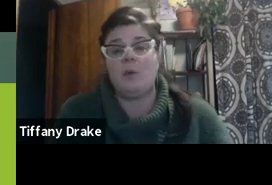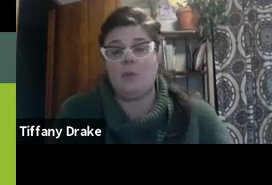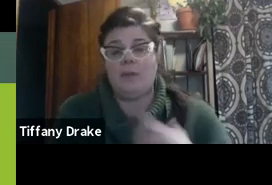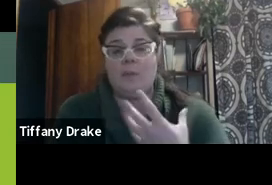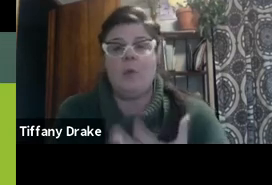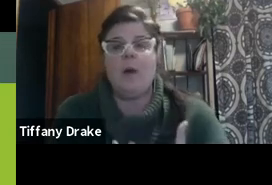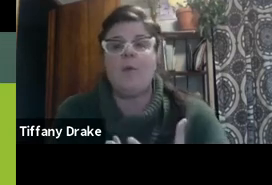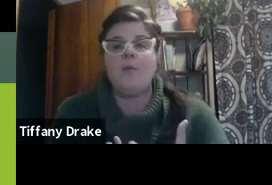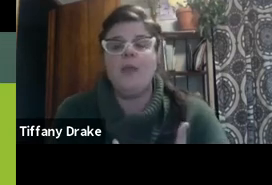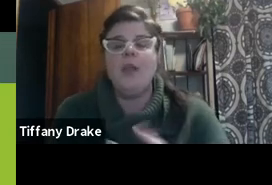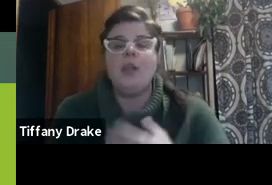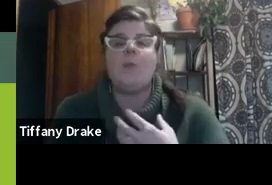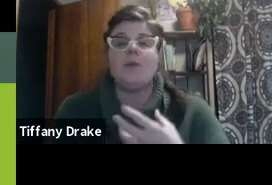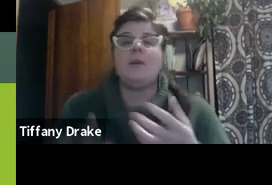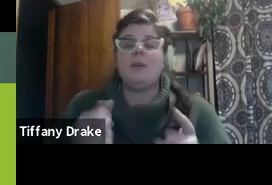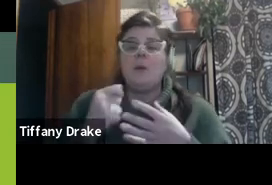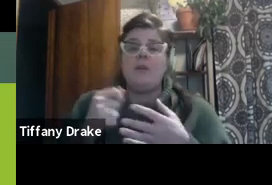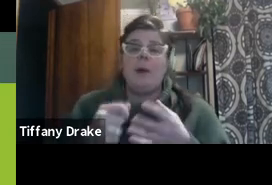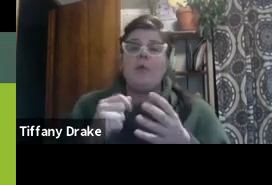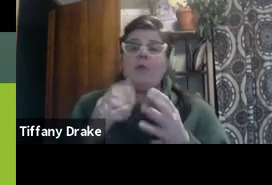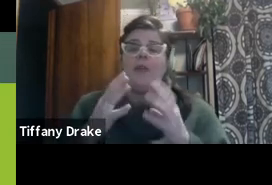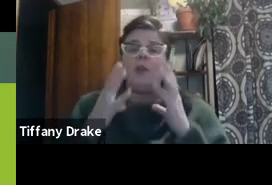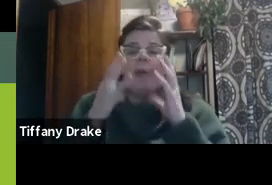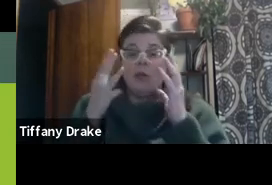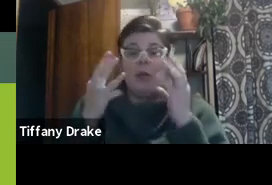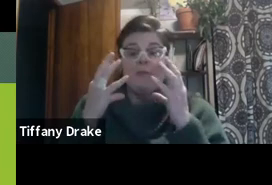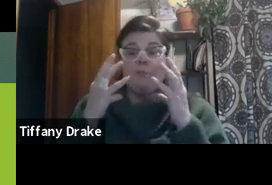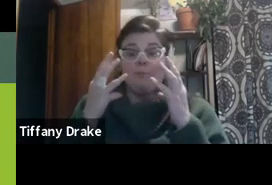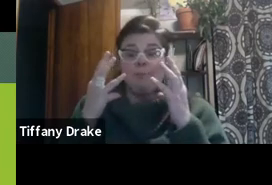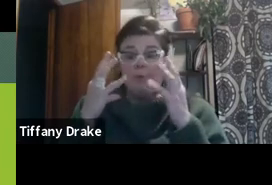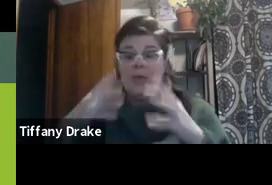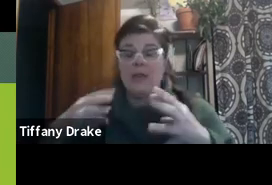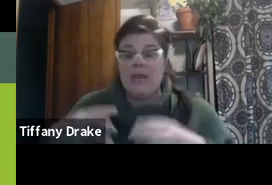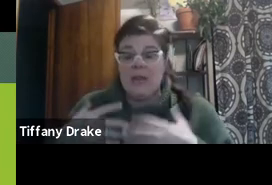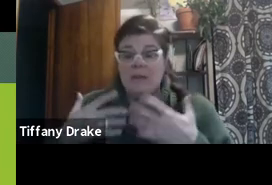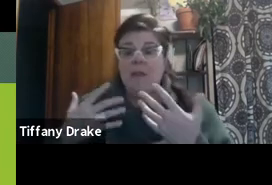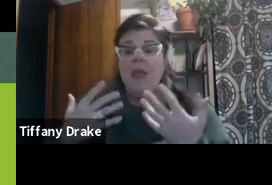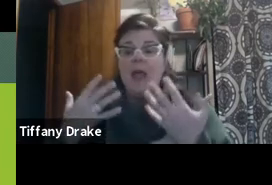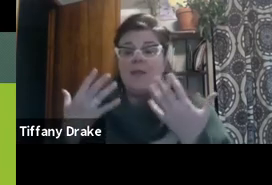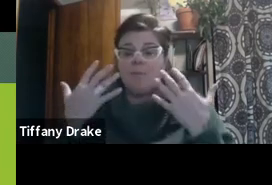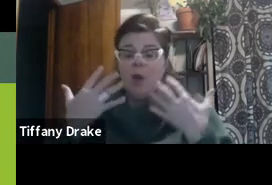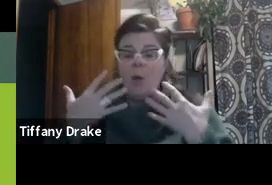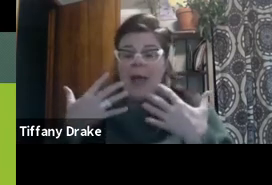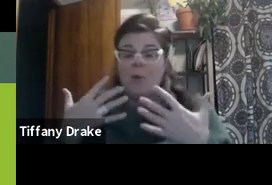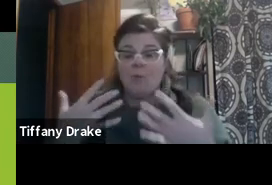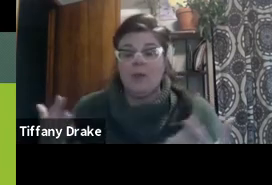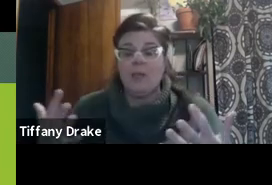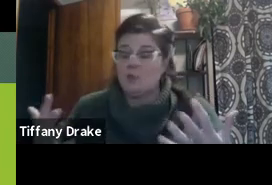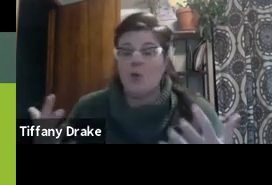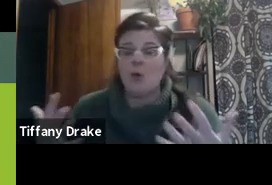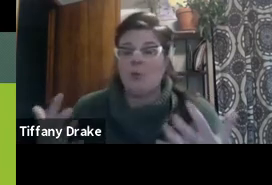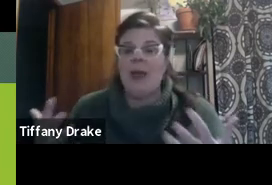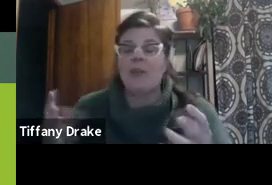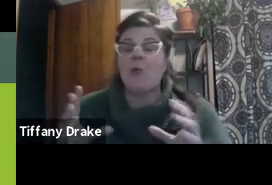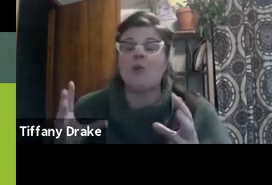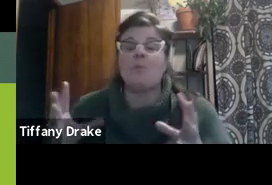using your breath to blow bubbles. You know, particularly if you have bubbles and you have to breathe in and then blow out, really